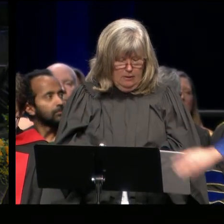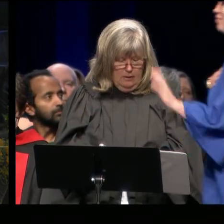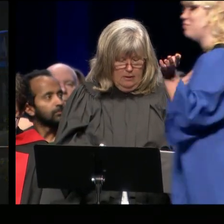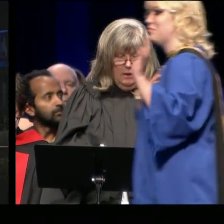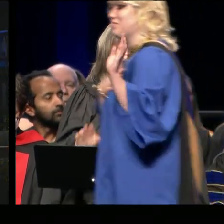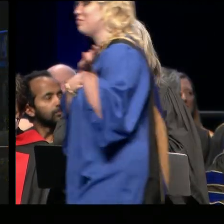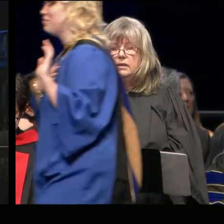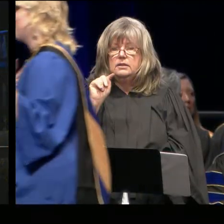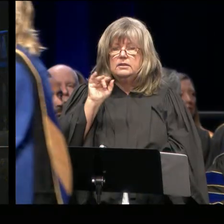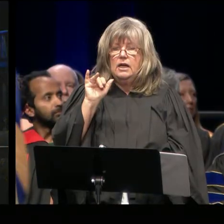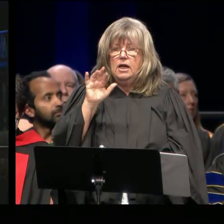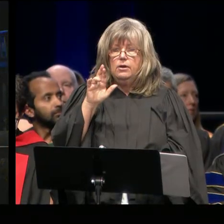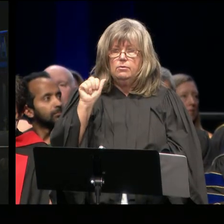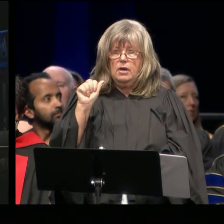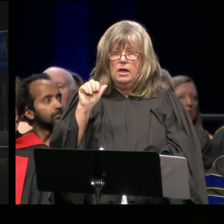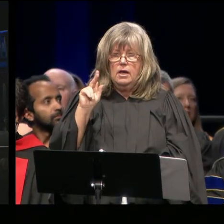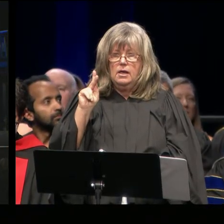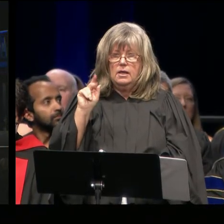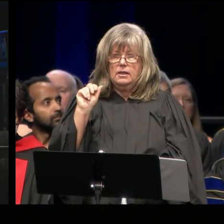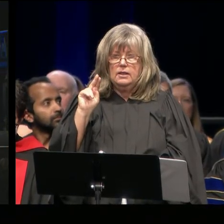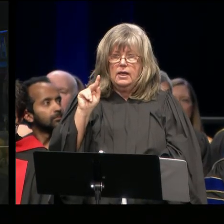Tyra Cantor.